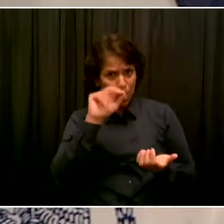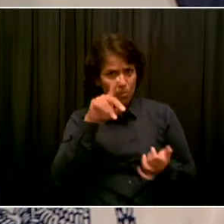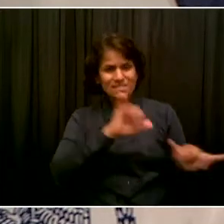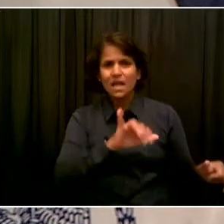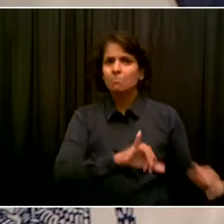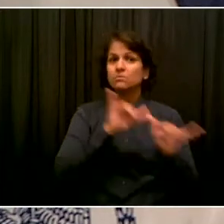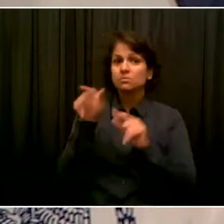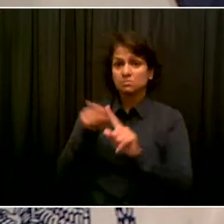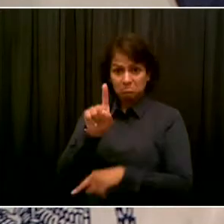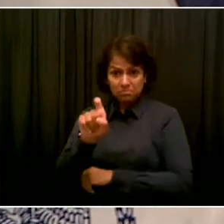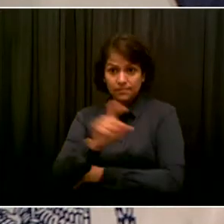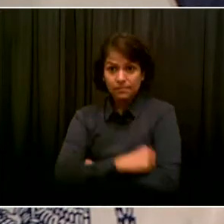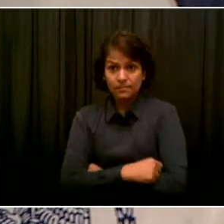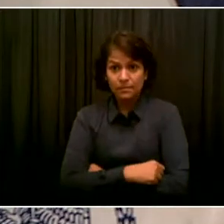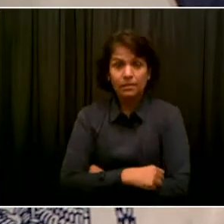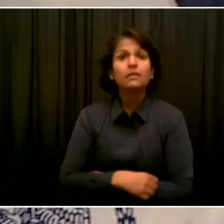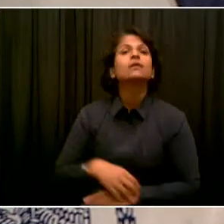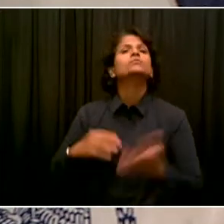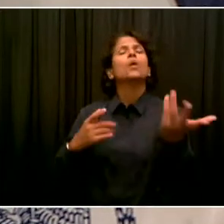report,